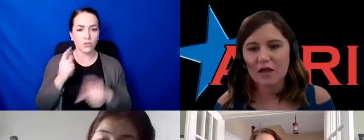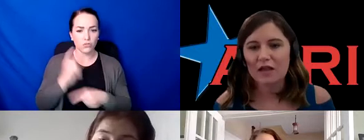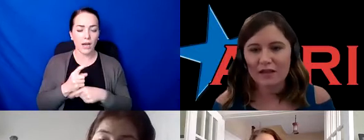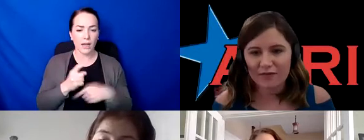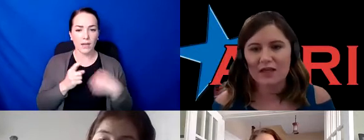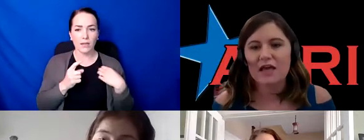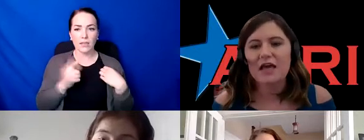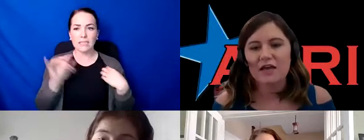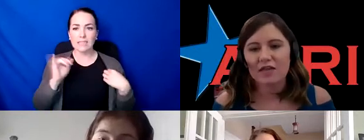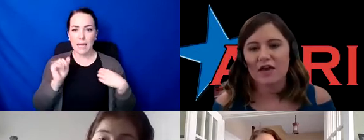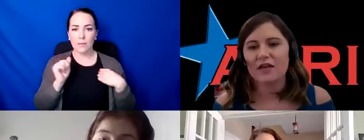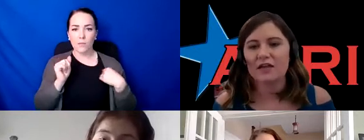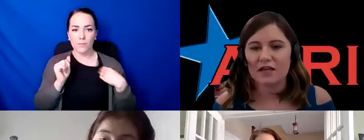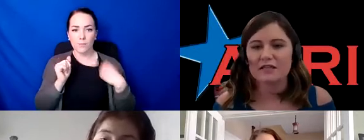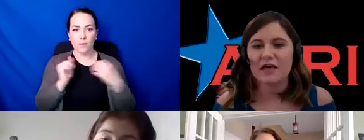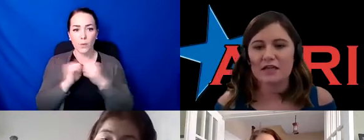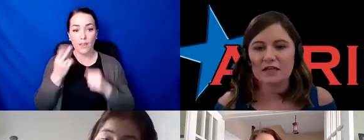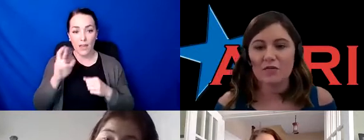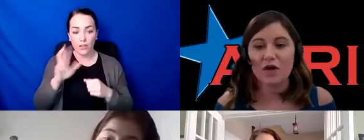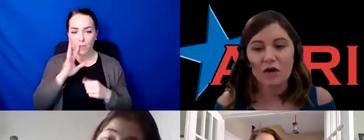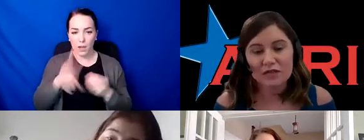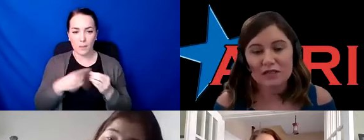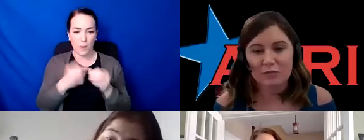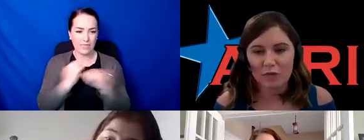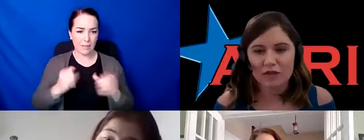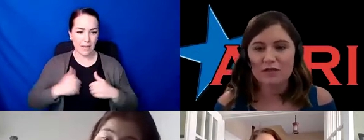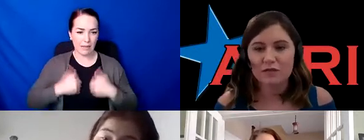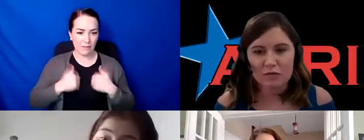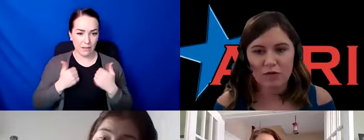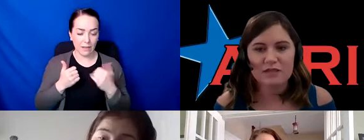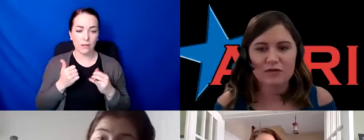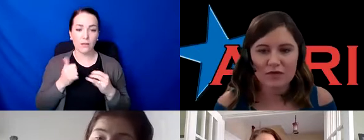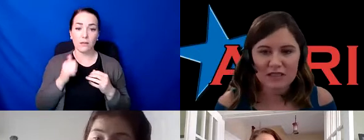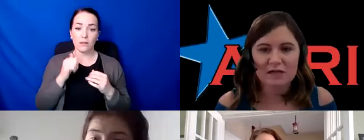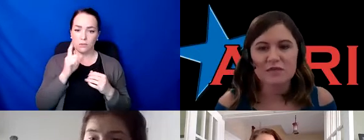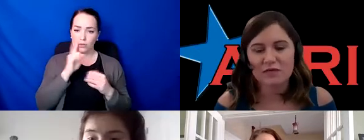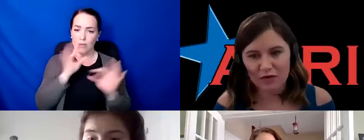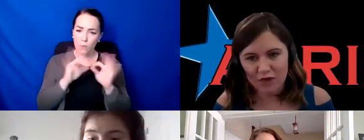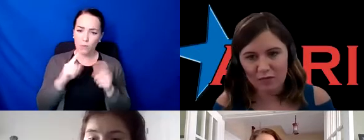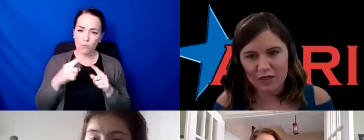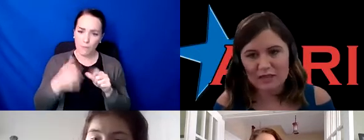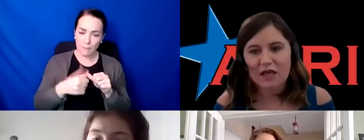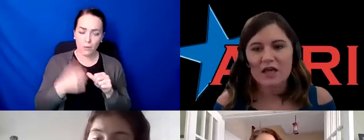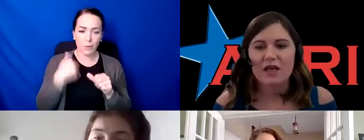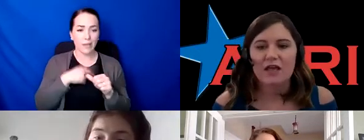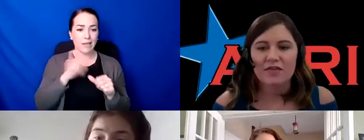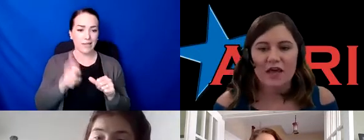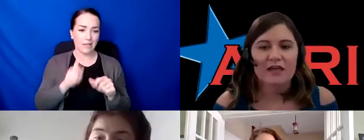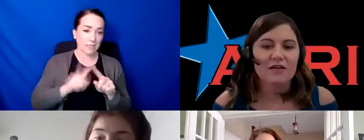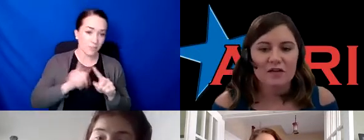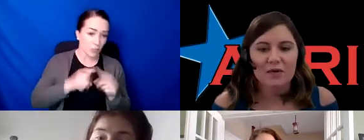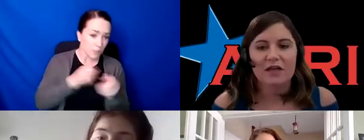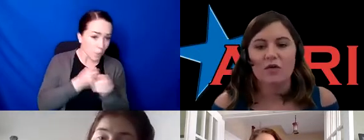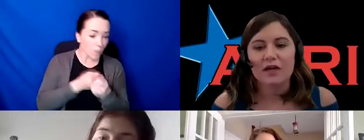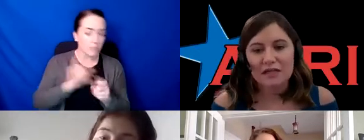interdependent living. In that case, the idea that we all need supports, different supports at different times in different environments. The